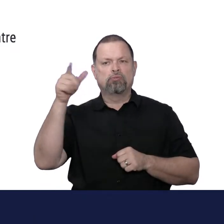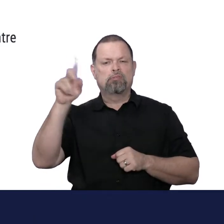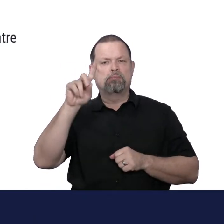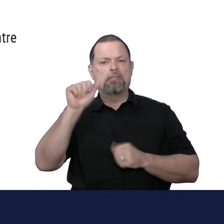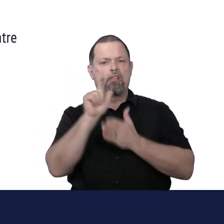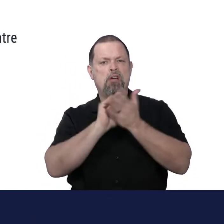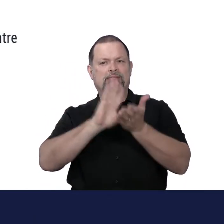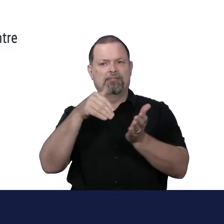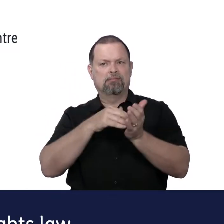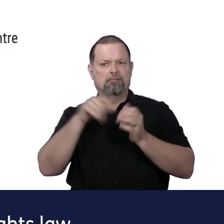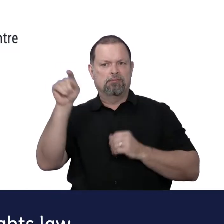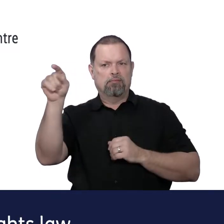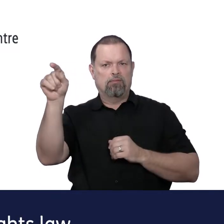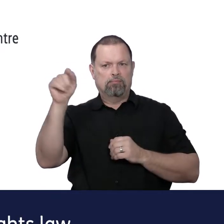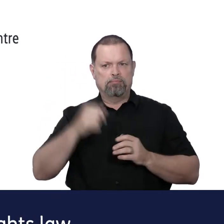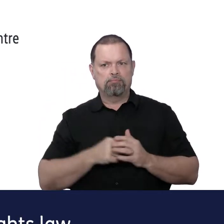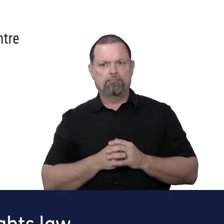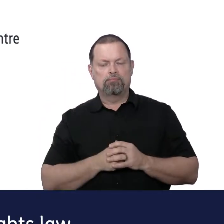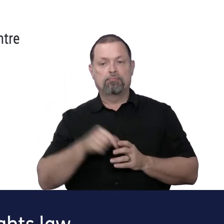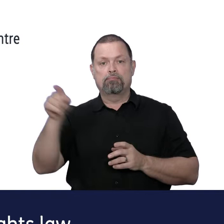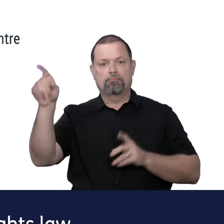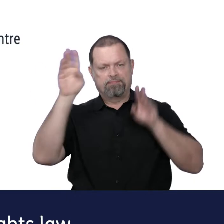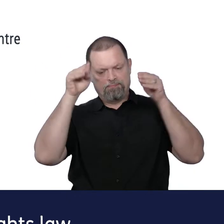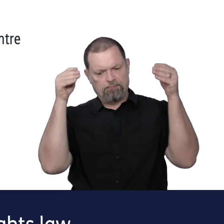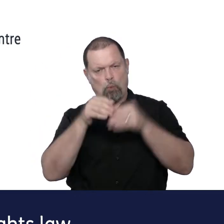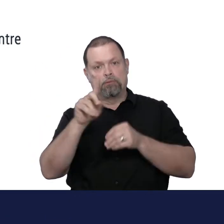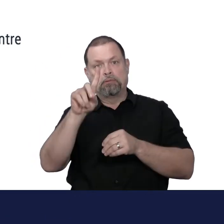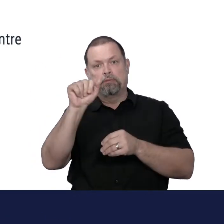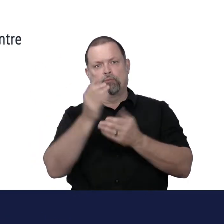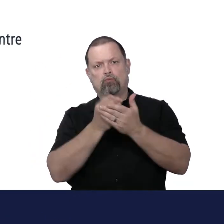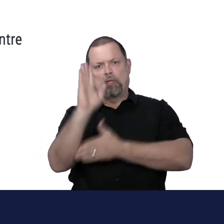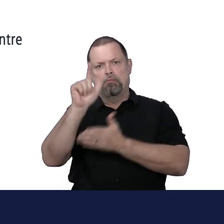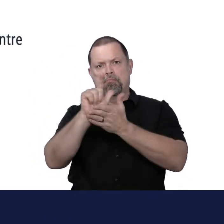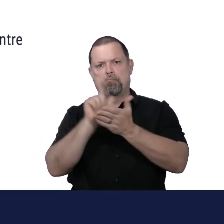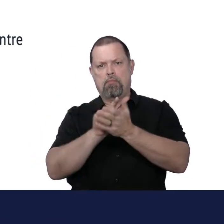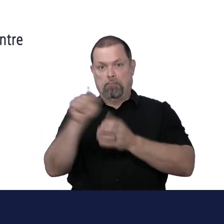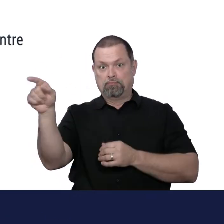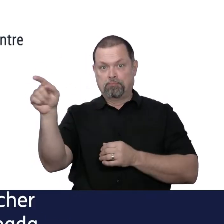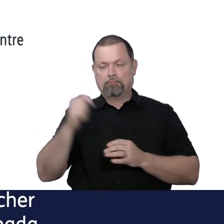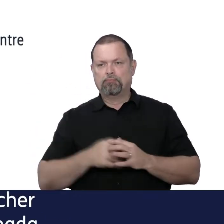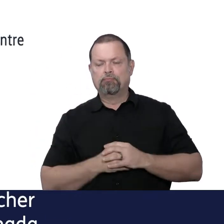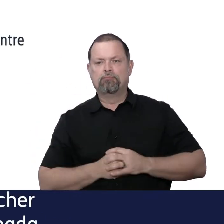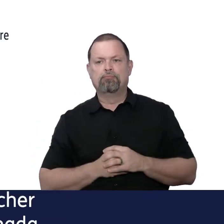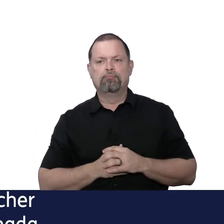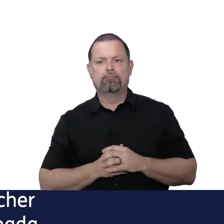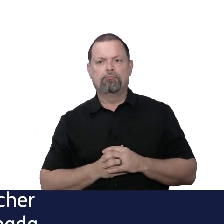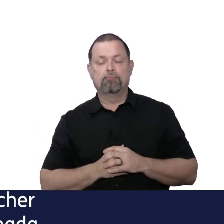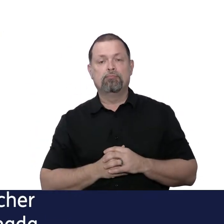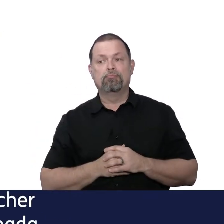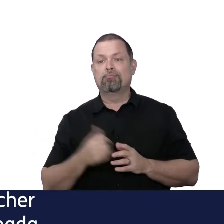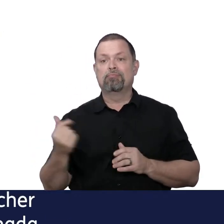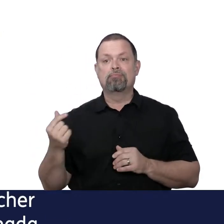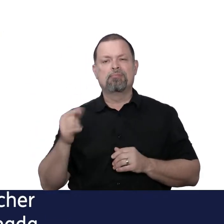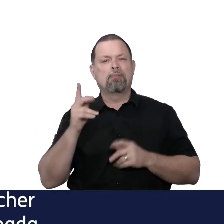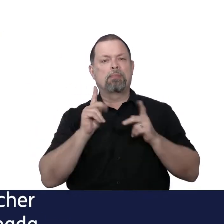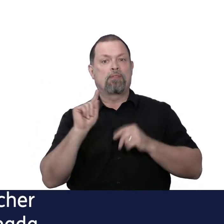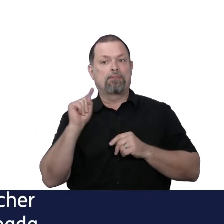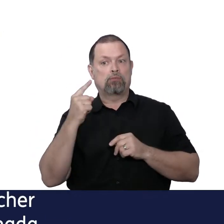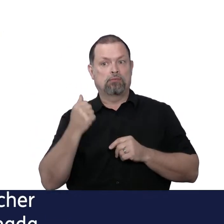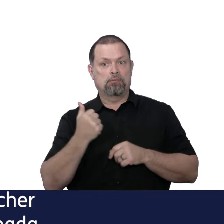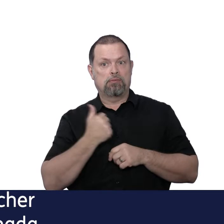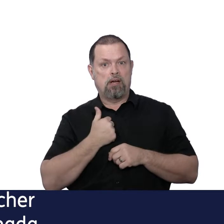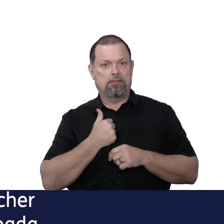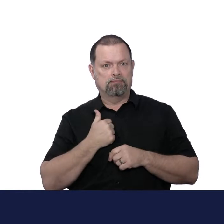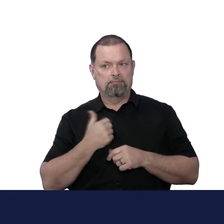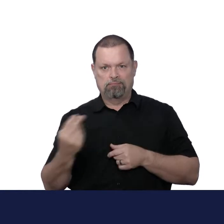Center. Arch works on disability rights law. With us is Gordon Fletcher from People